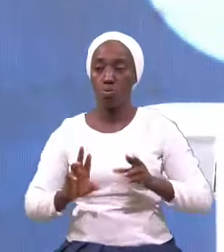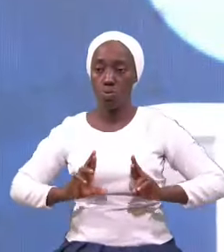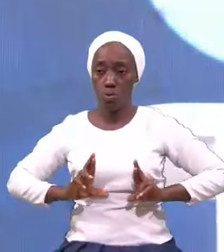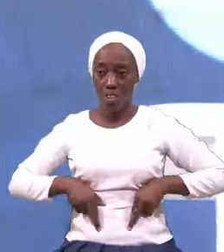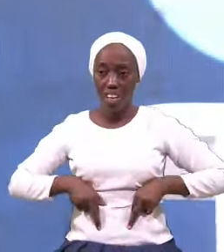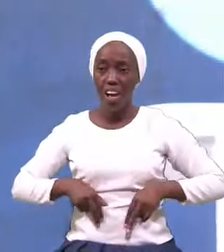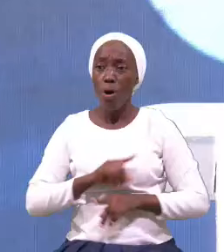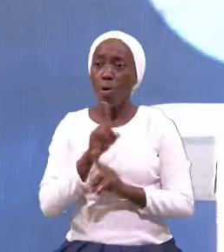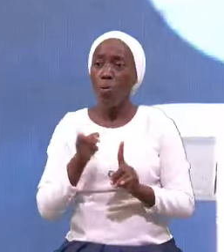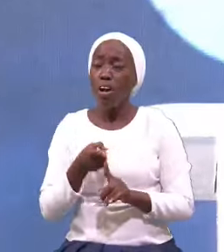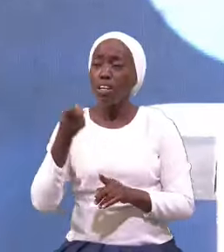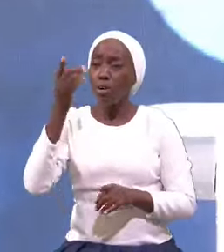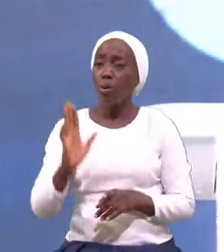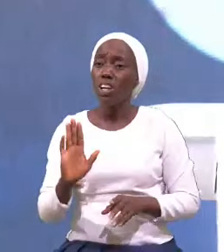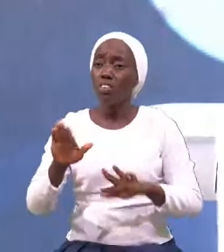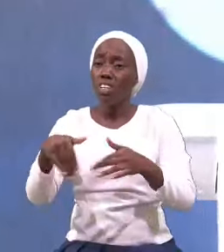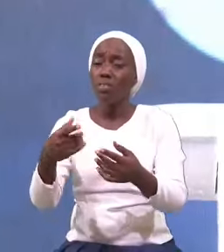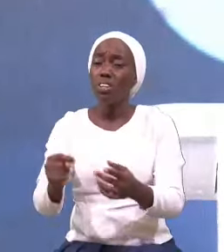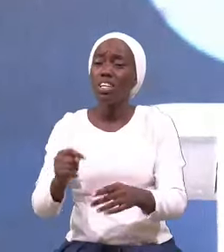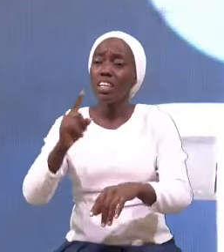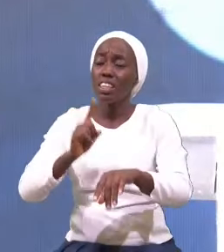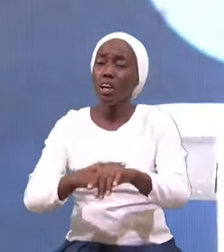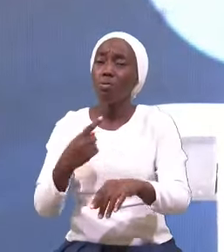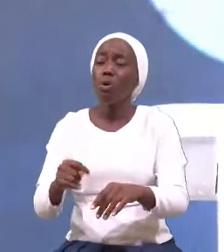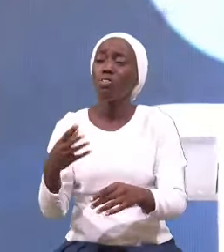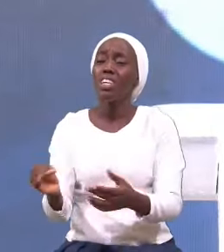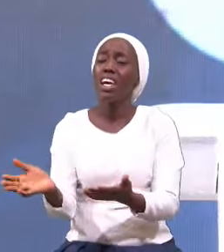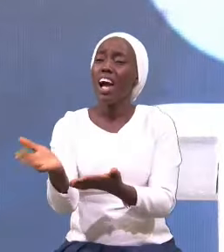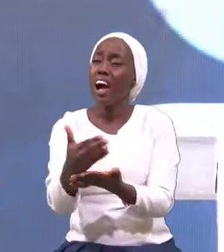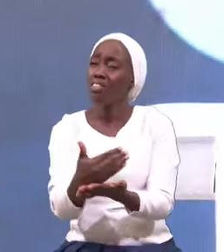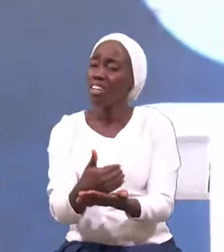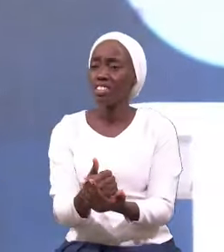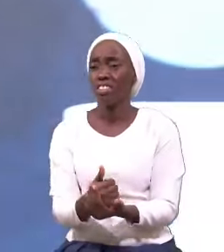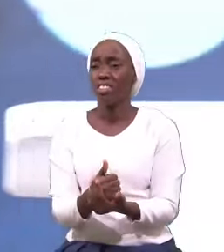the appointed weeks of the harvest,